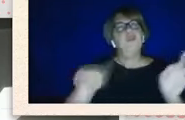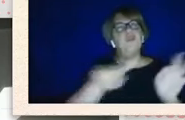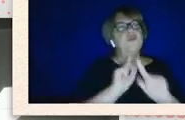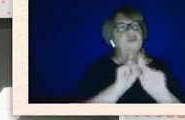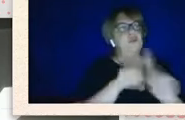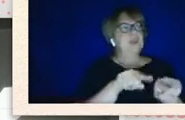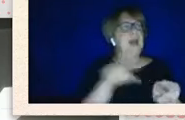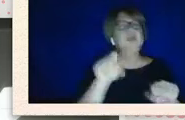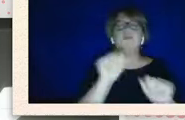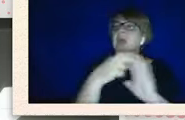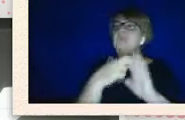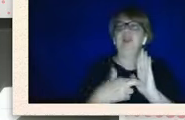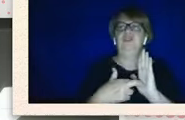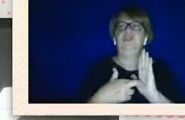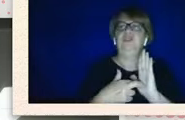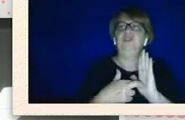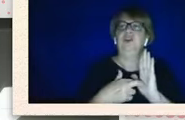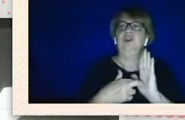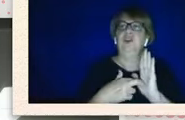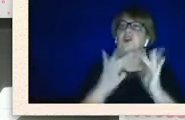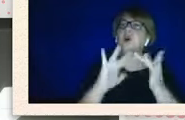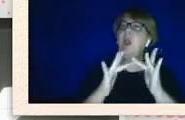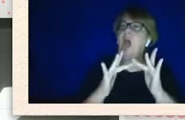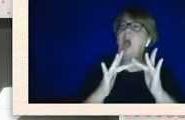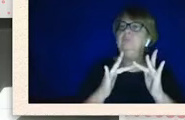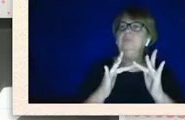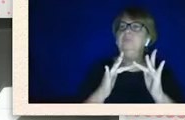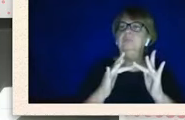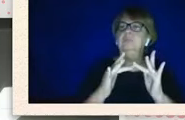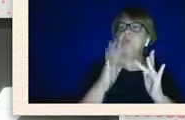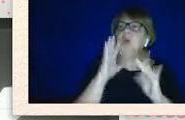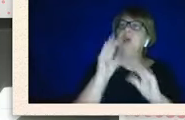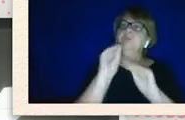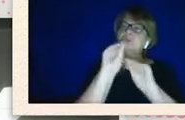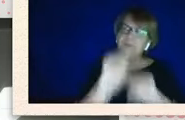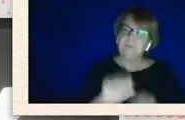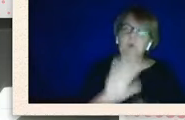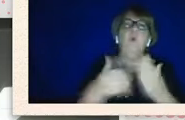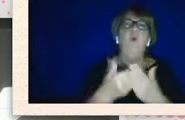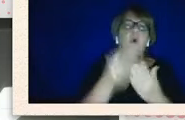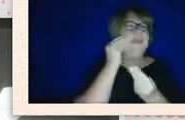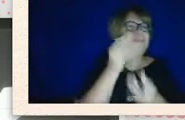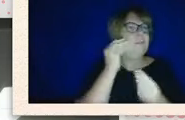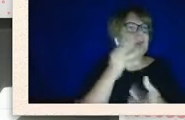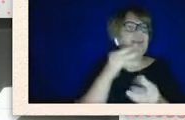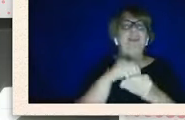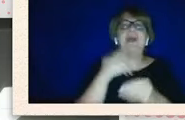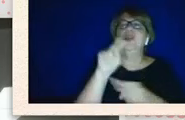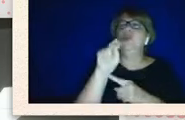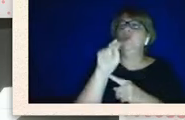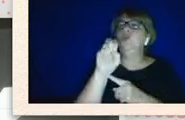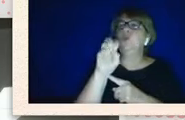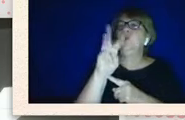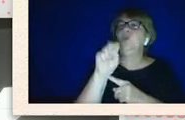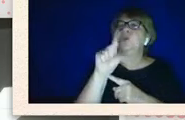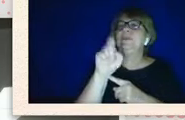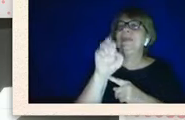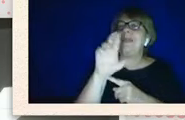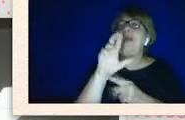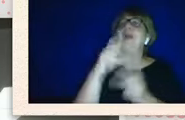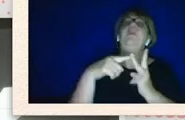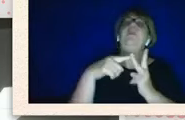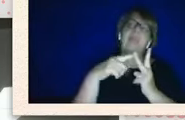register online. We'll be putting all the information in our newsletter and our emails that go out.